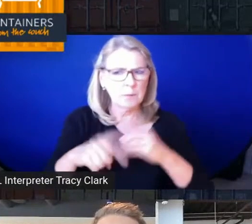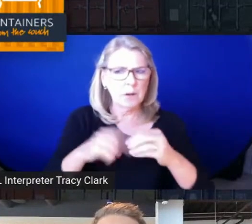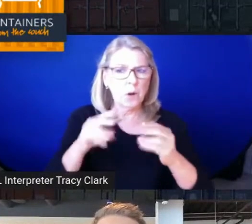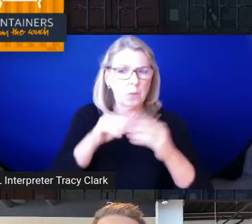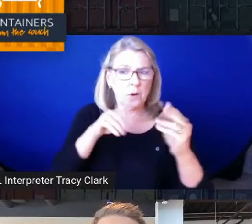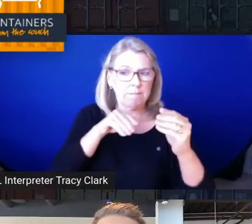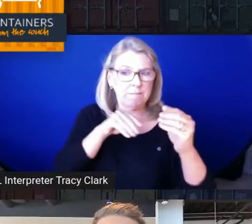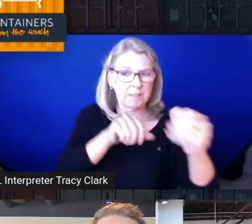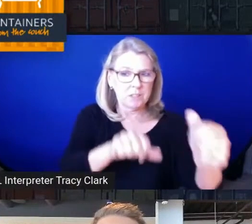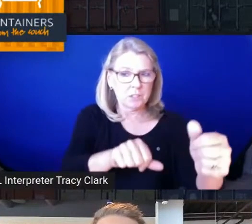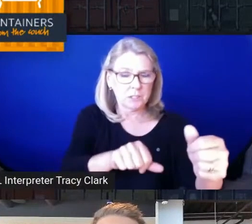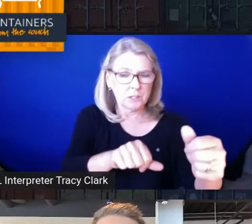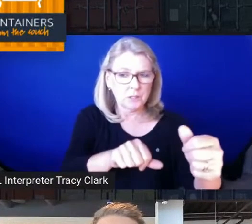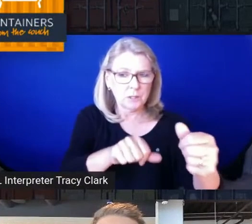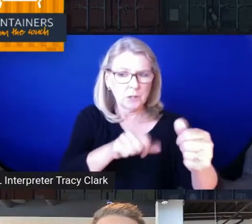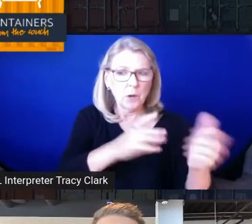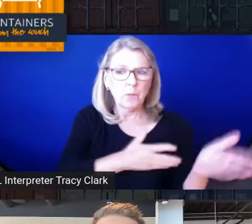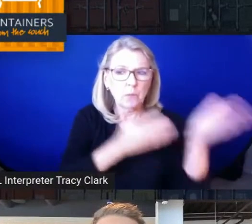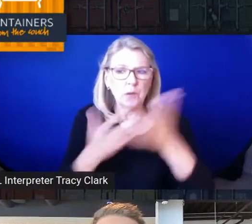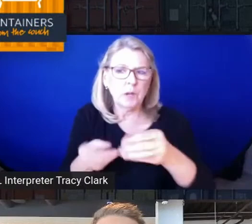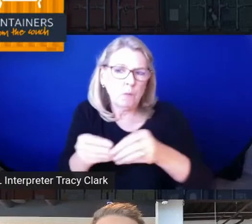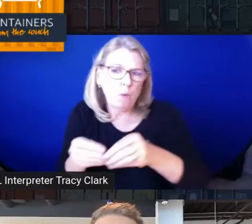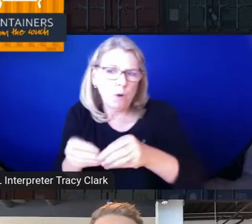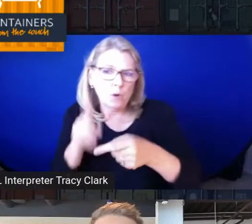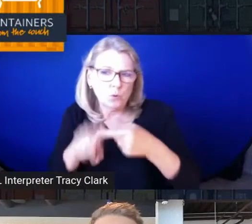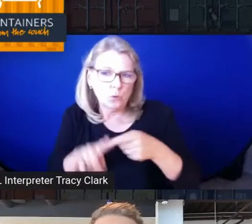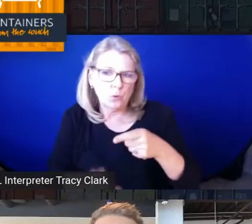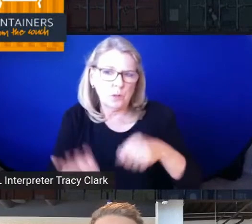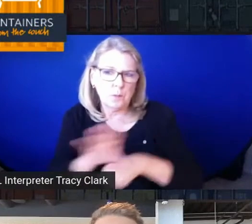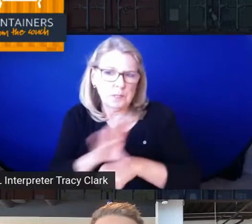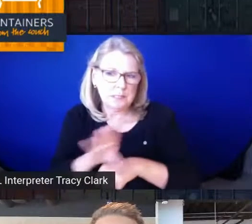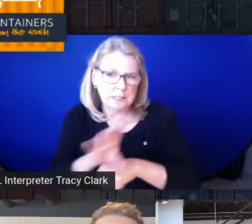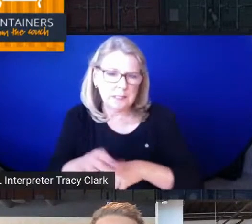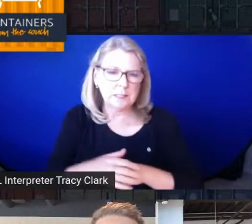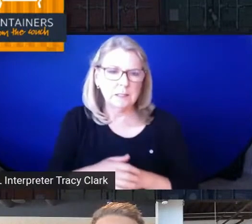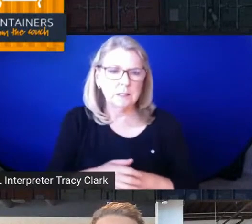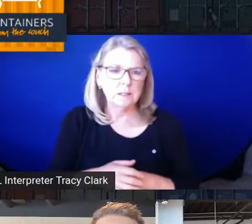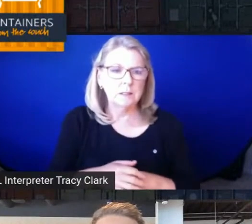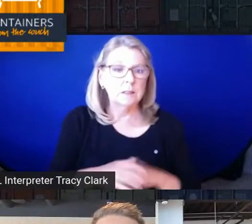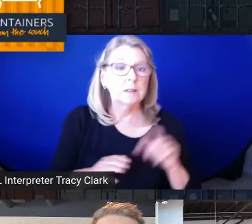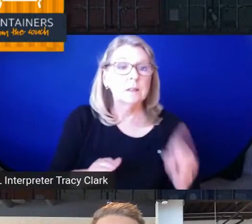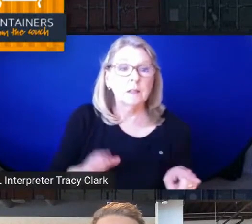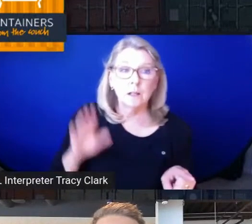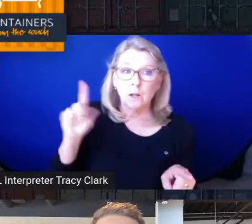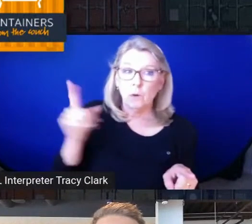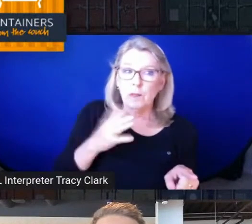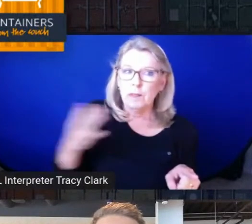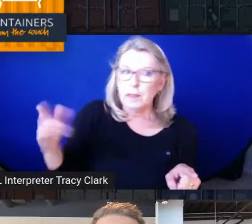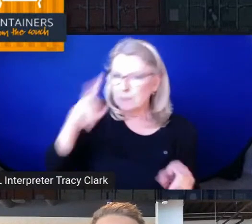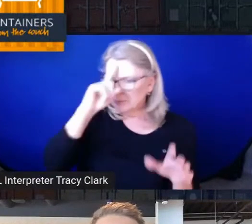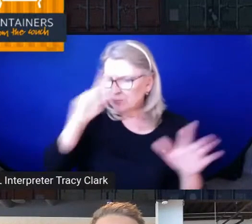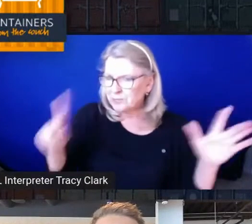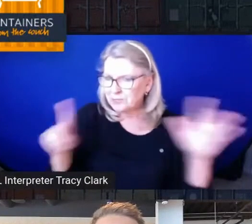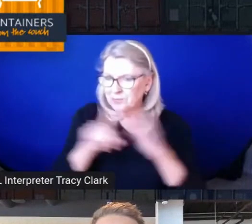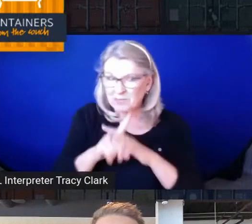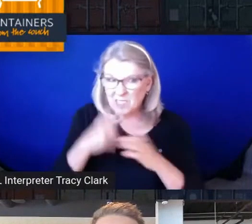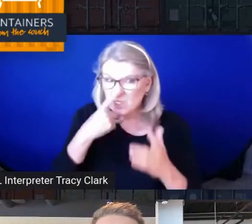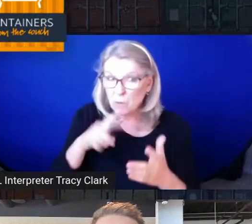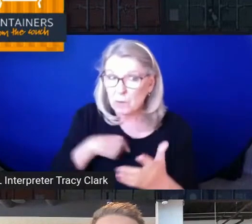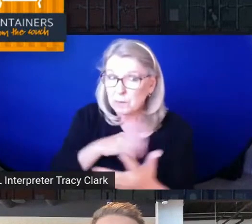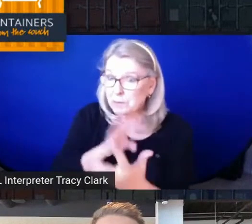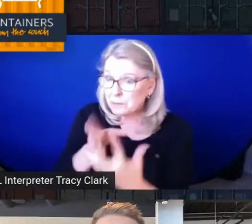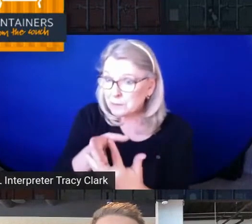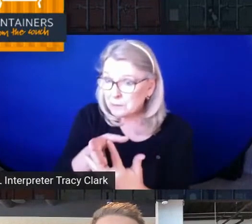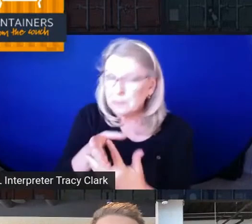value to your businesses. So, I had one thing that you brought to mind, if you don't mind me interjecting, which is the other thing that I've